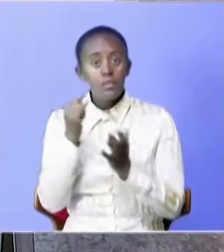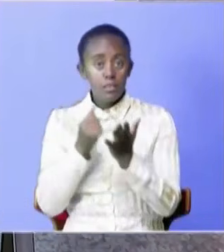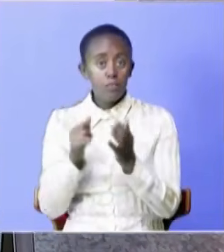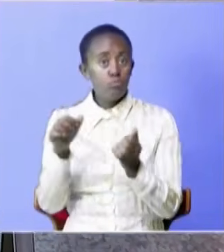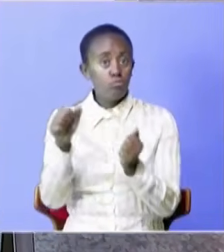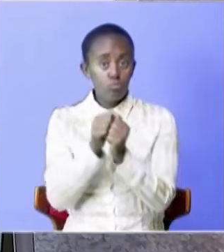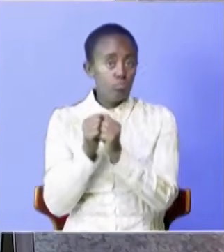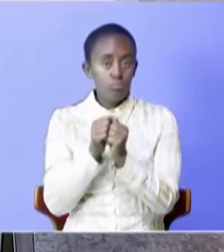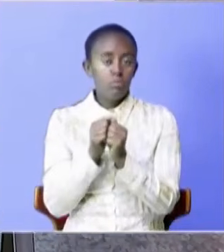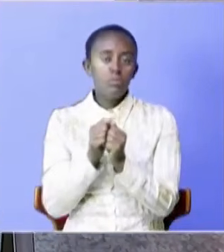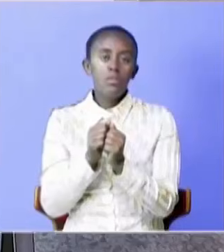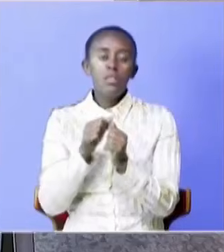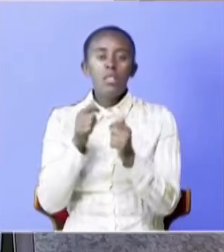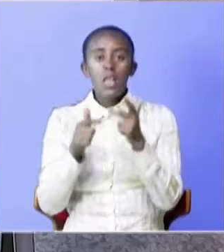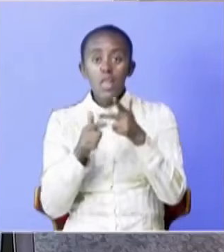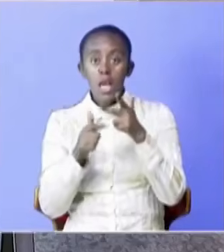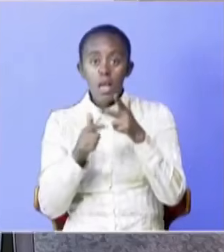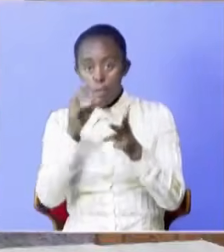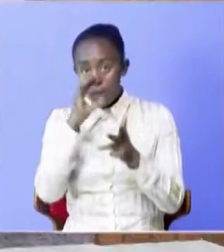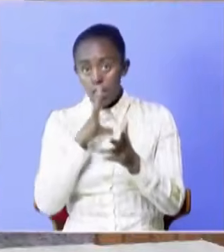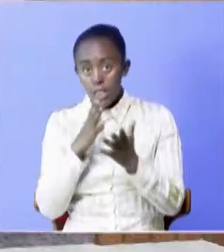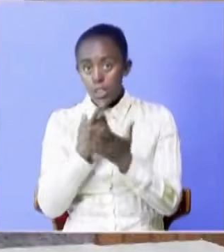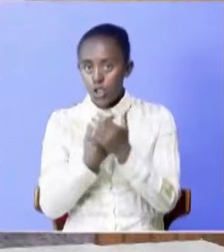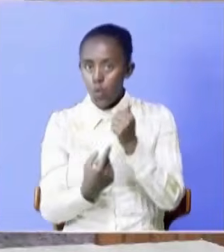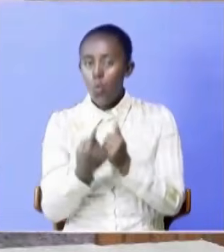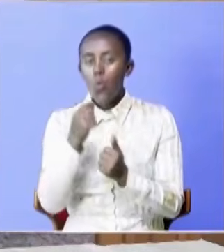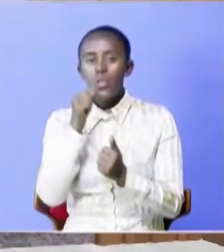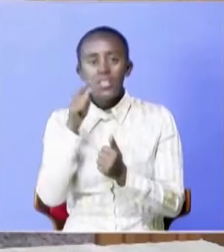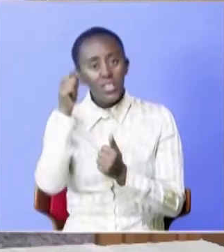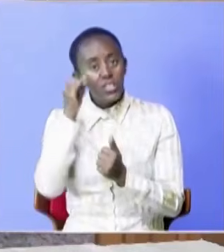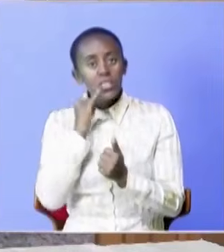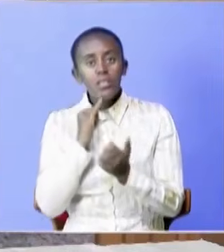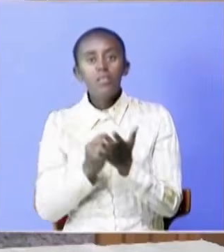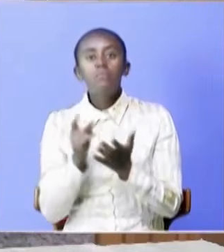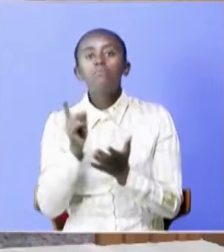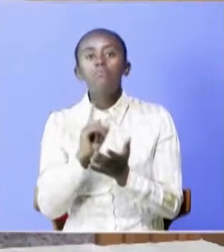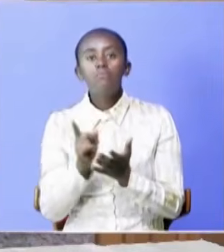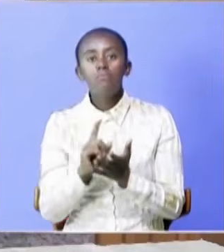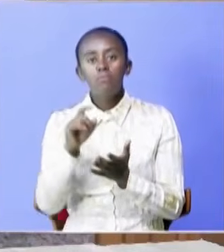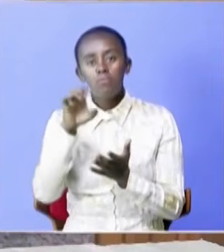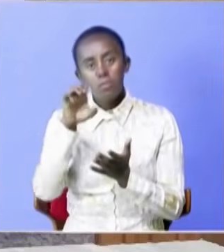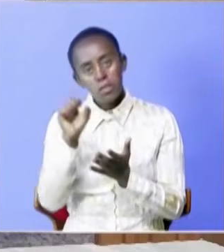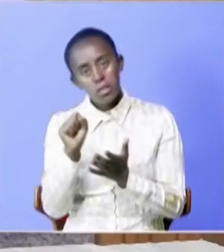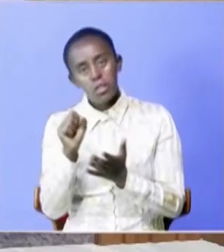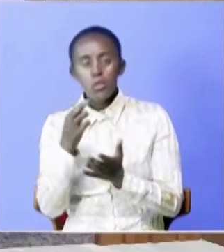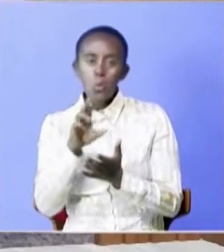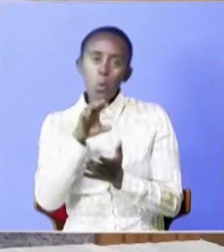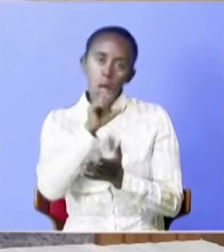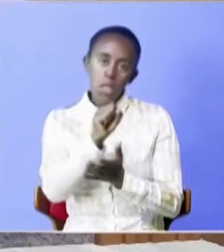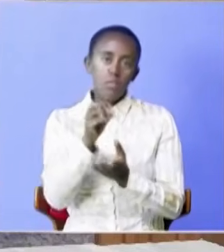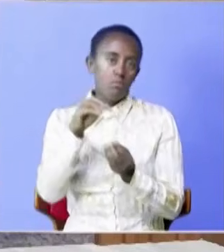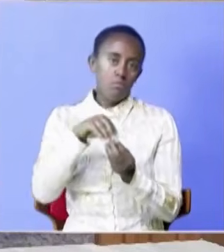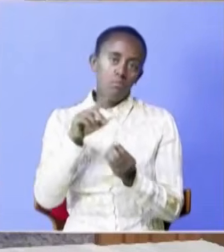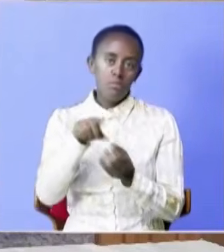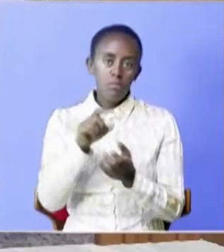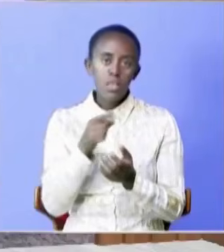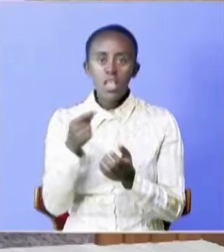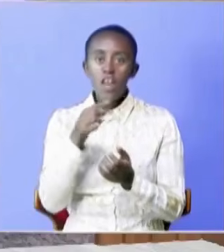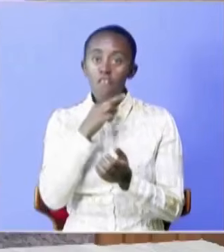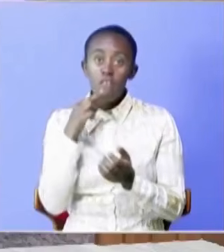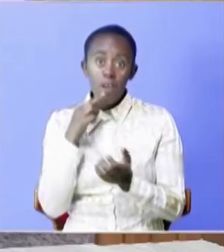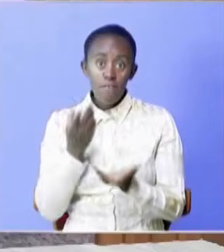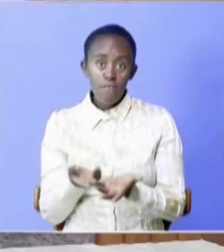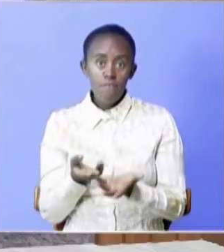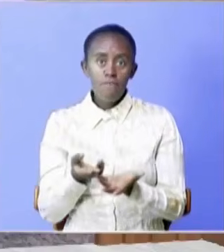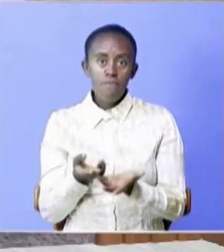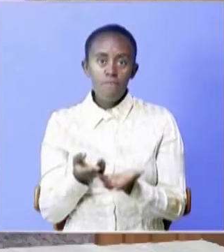it, the third person singulars, he, she, it, they take s or es in their verb